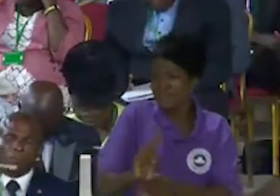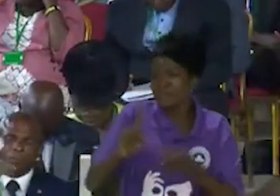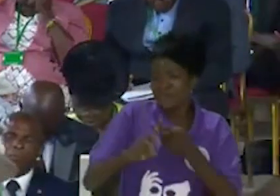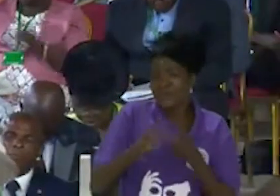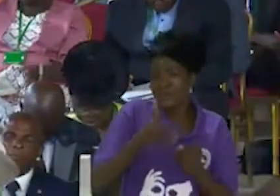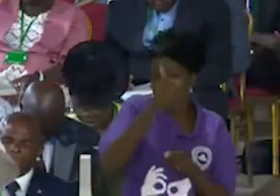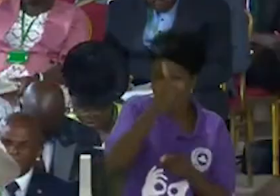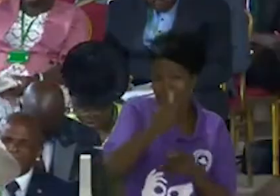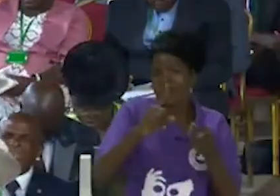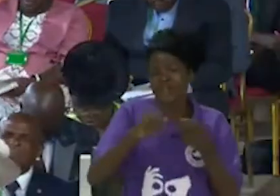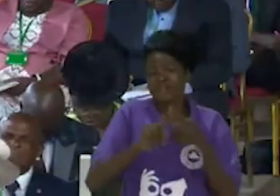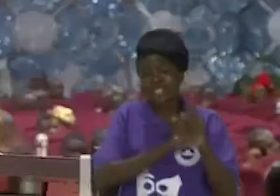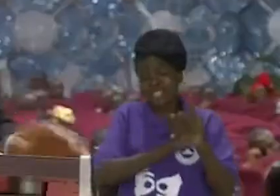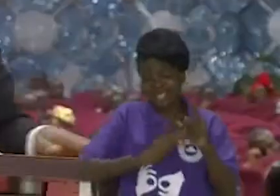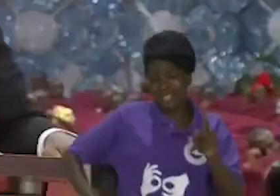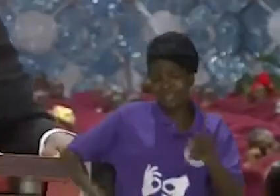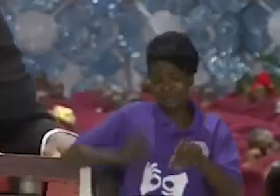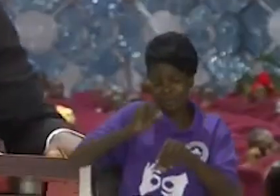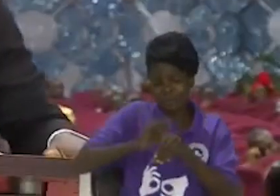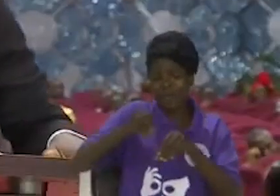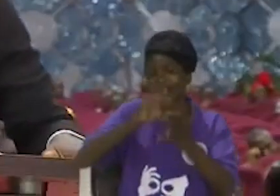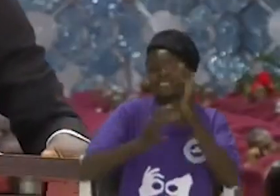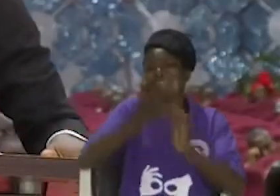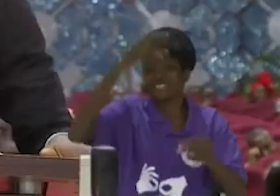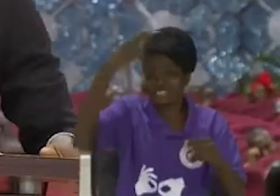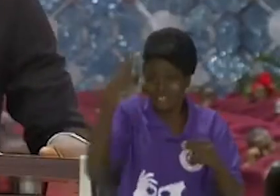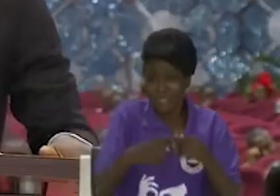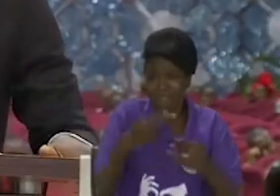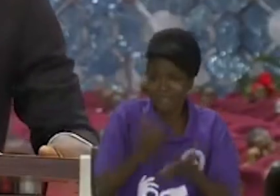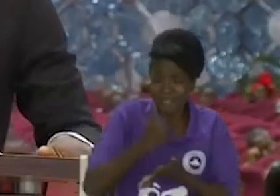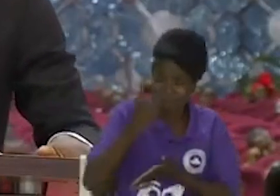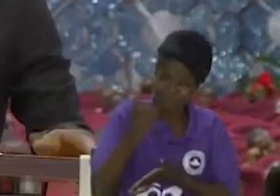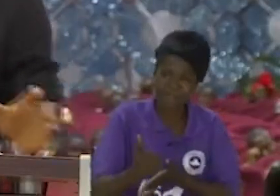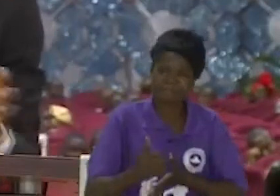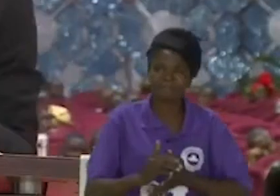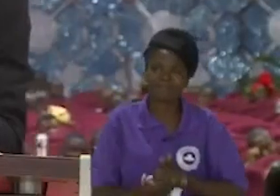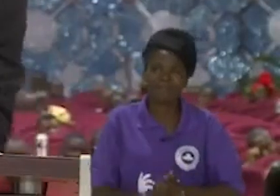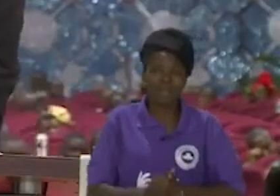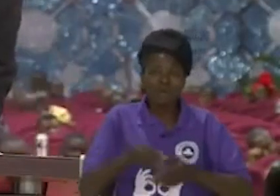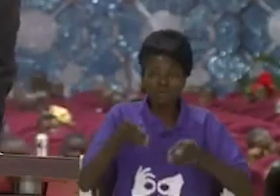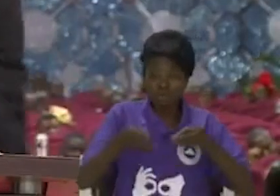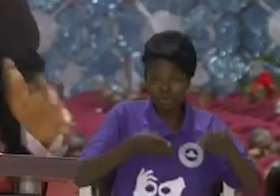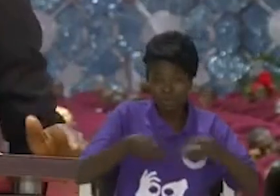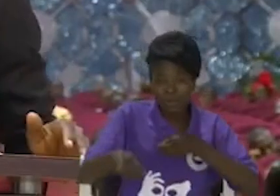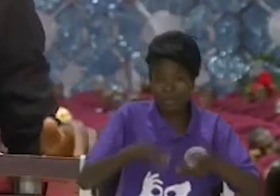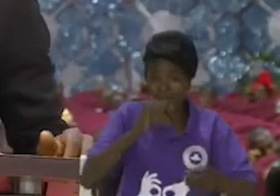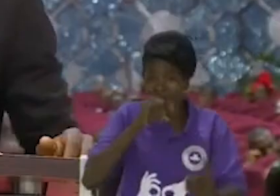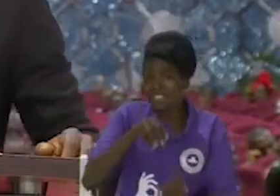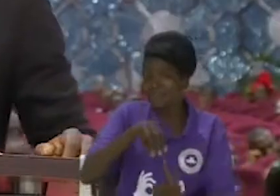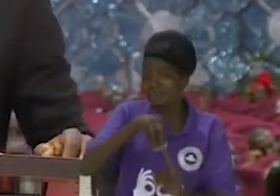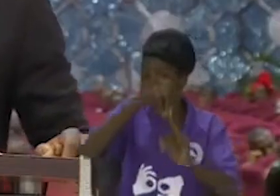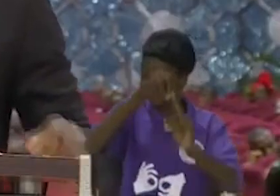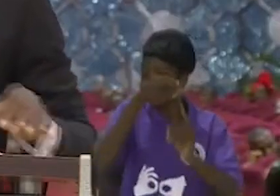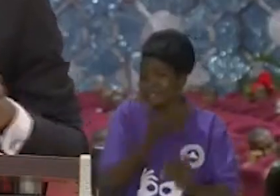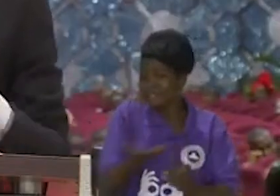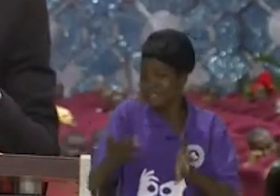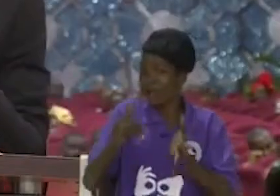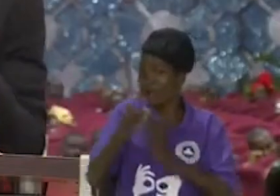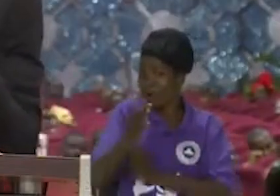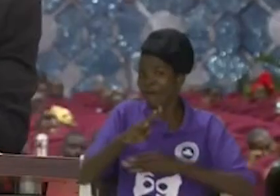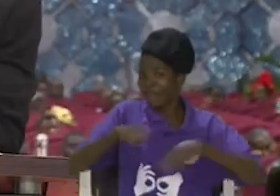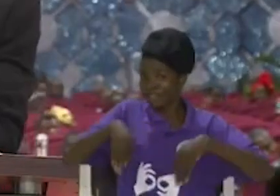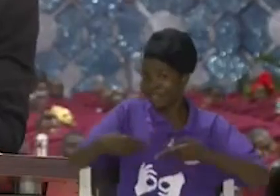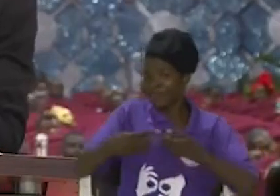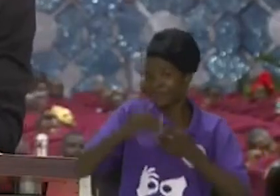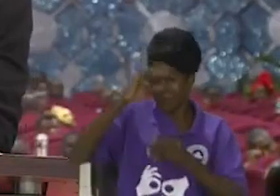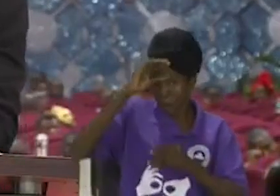useful to the kingdom of God, in the mighty name of Jesus. So dominion is a very special mandate that God gave to man. If we study